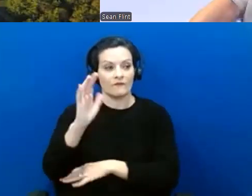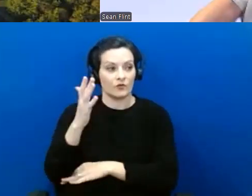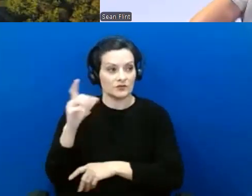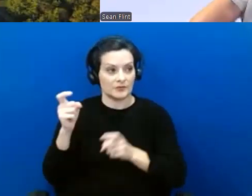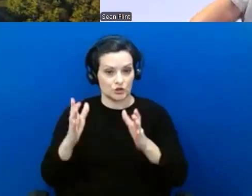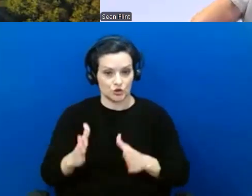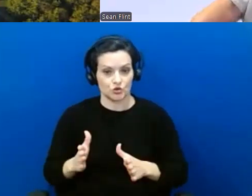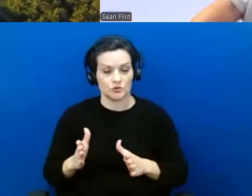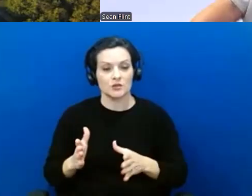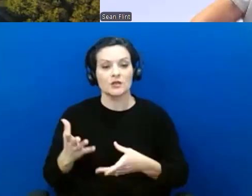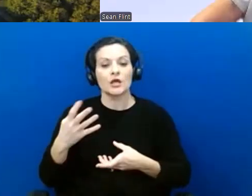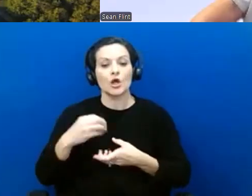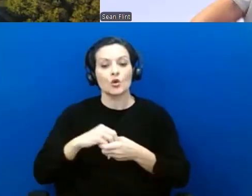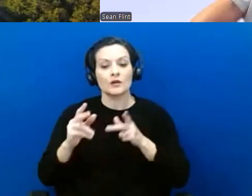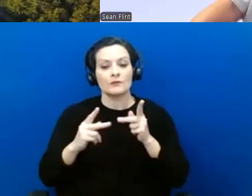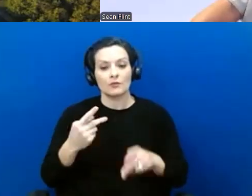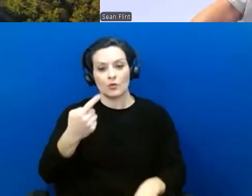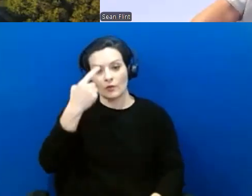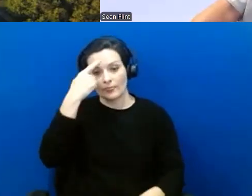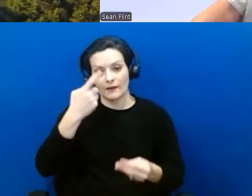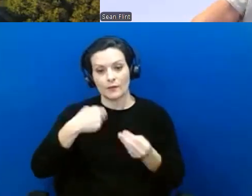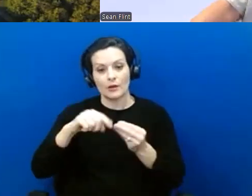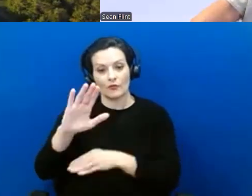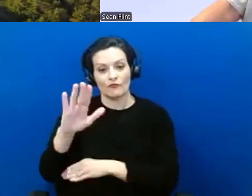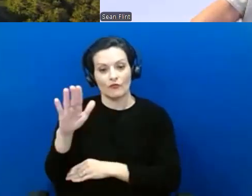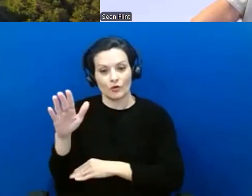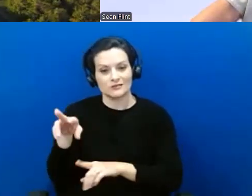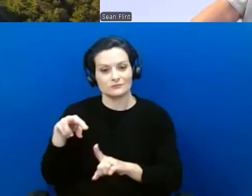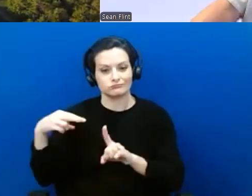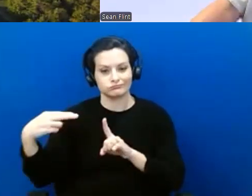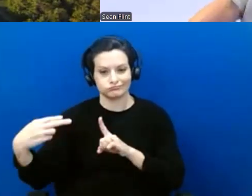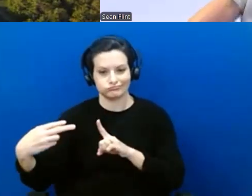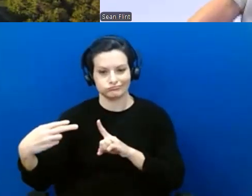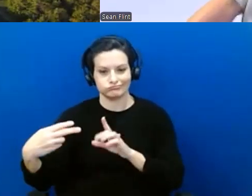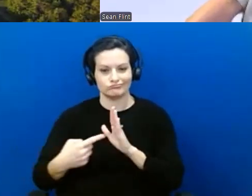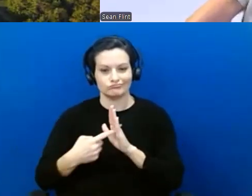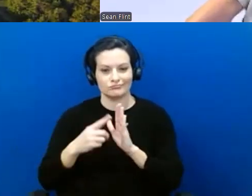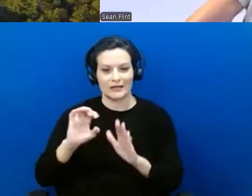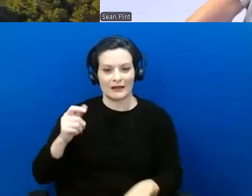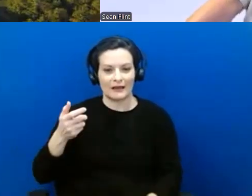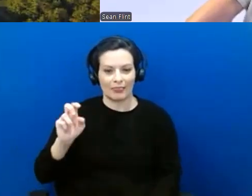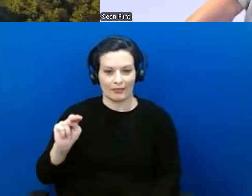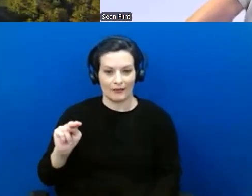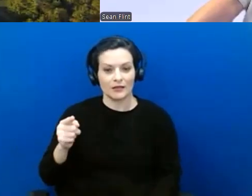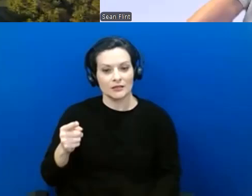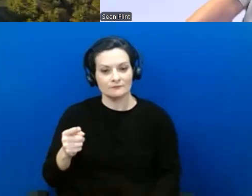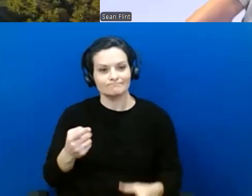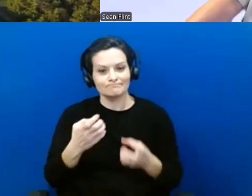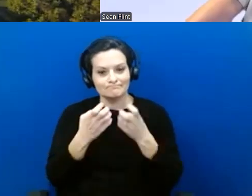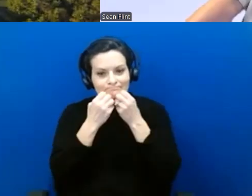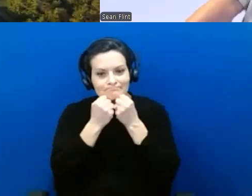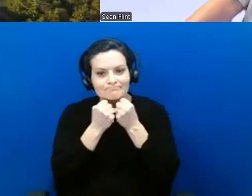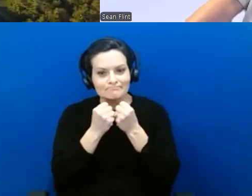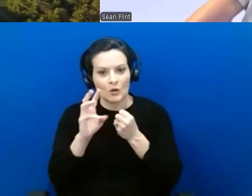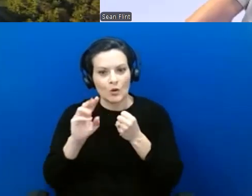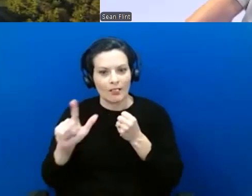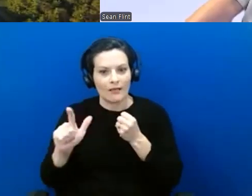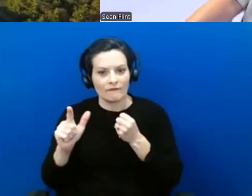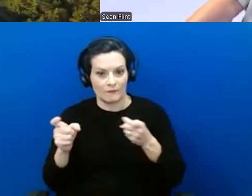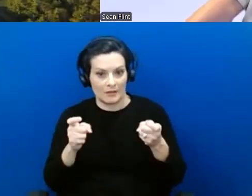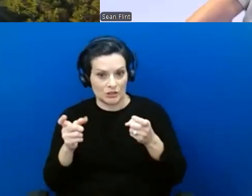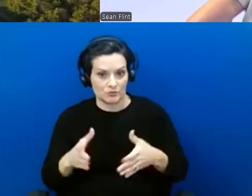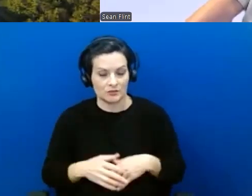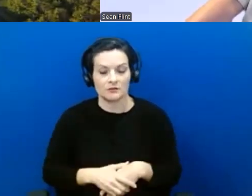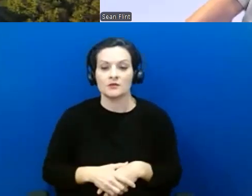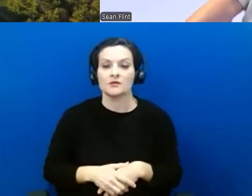include people who are thinking about the forest from that other lens. So folks like Ethan who care about wildlife management, people who are thinking about hydrology in the